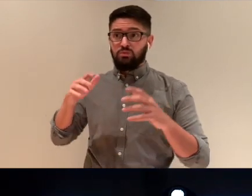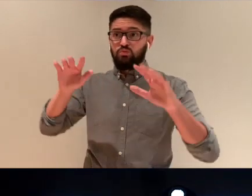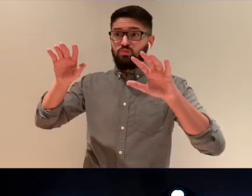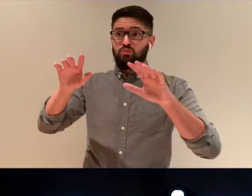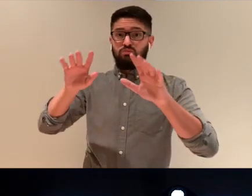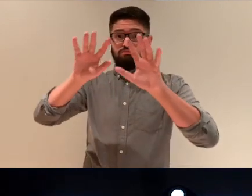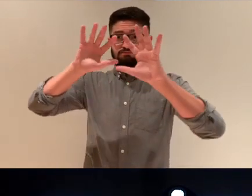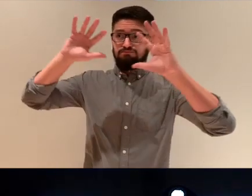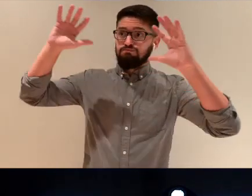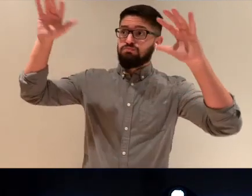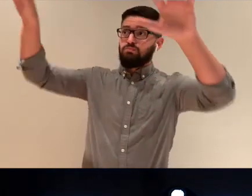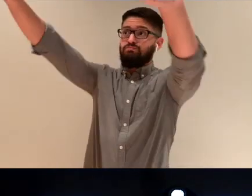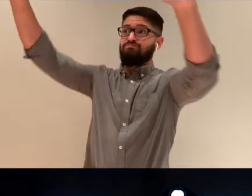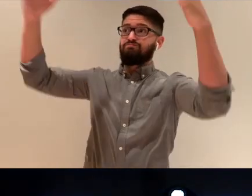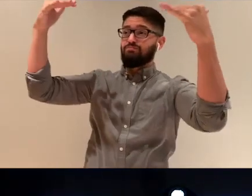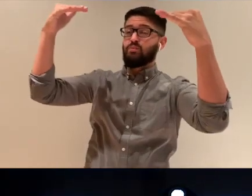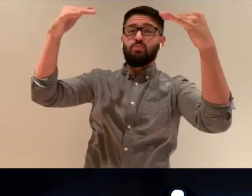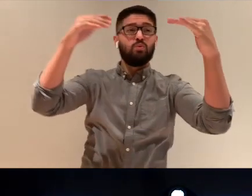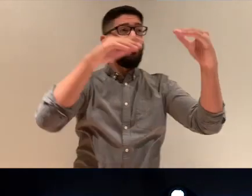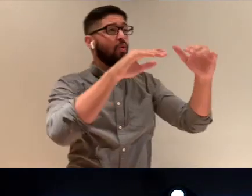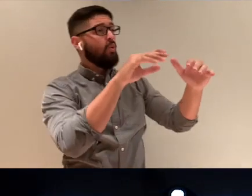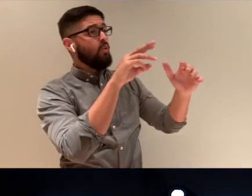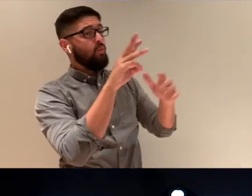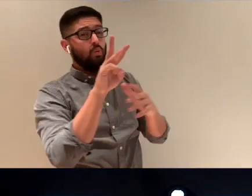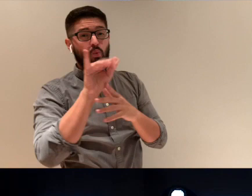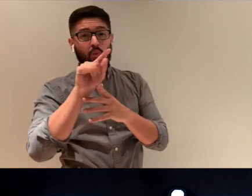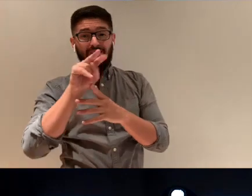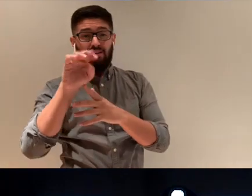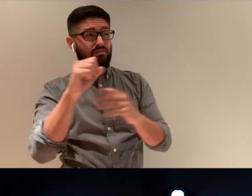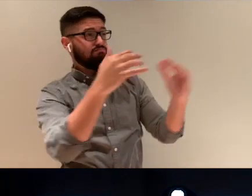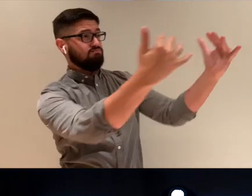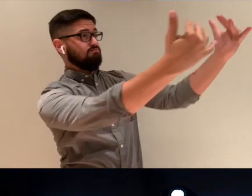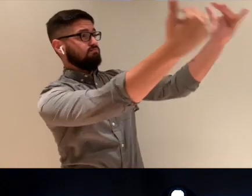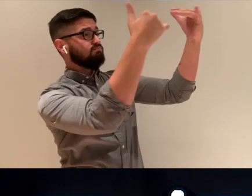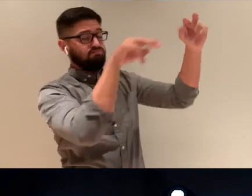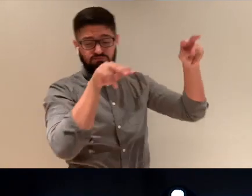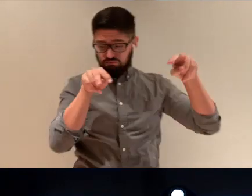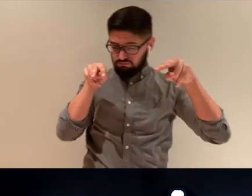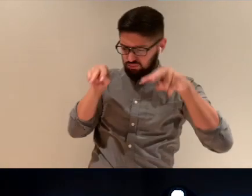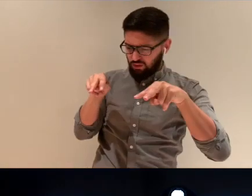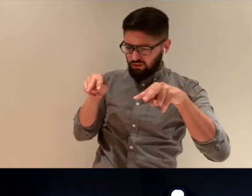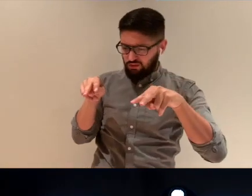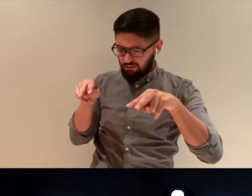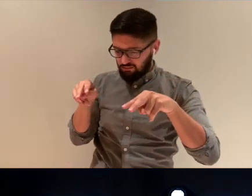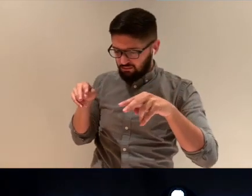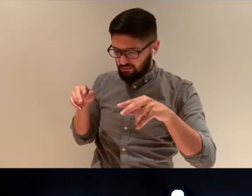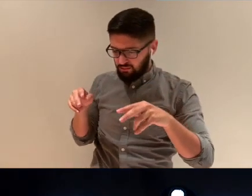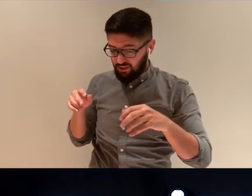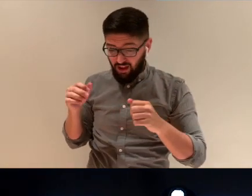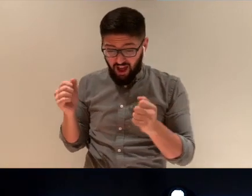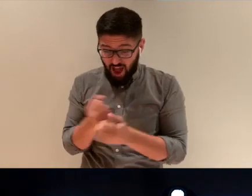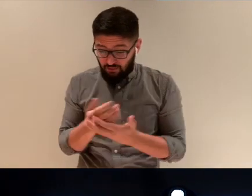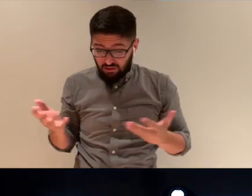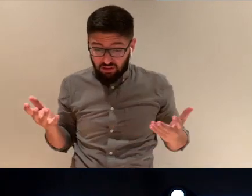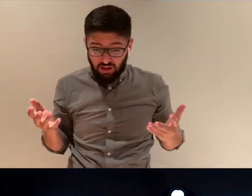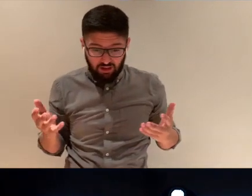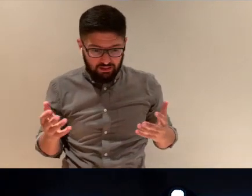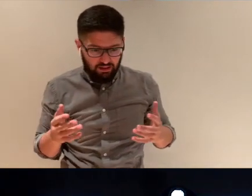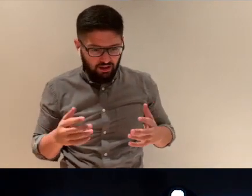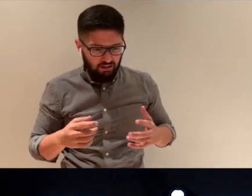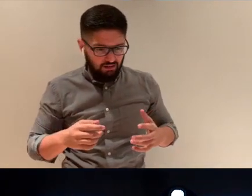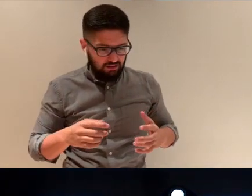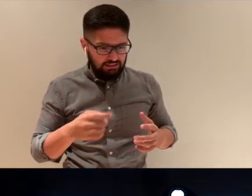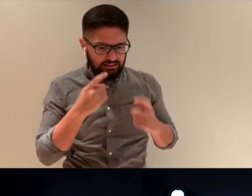are surrounded by such a great cloud of witnesses, let us throw off everything that